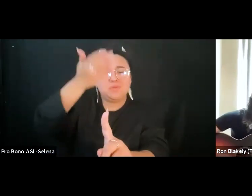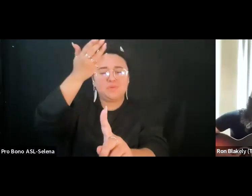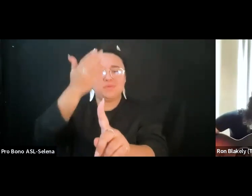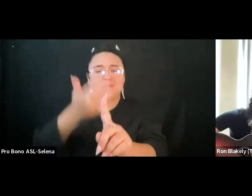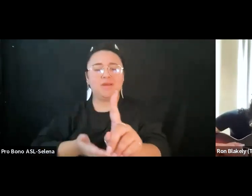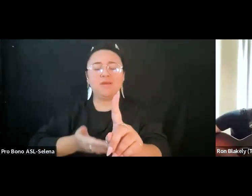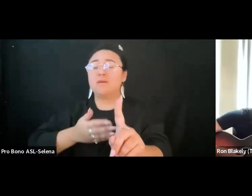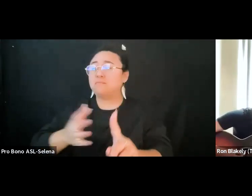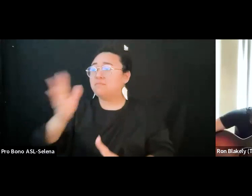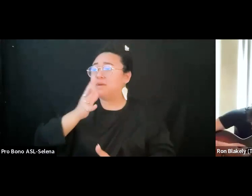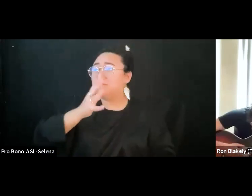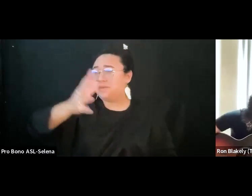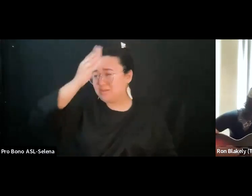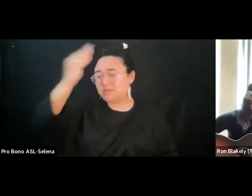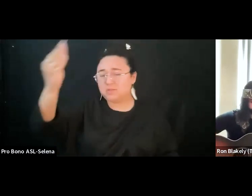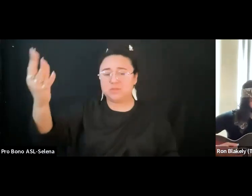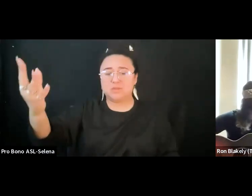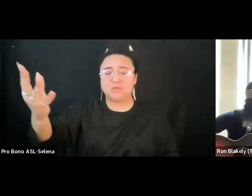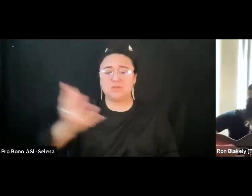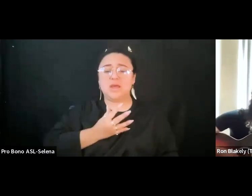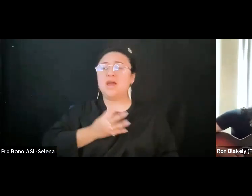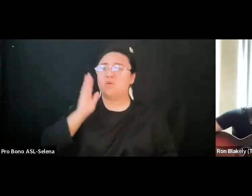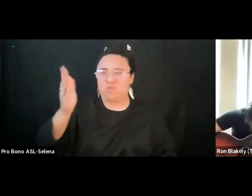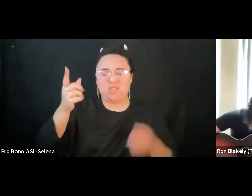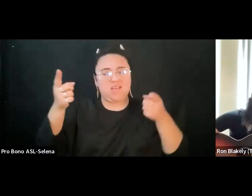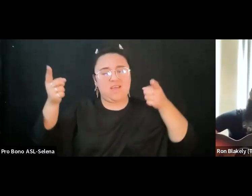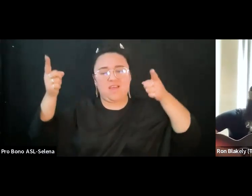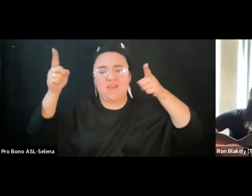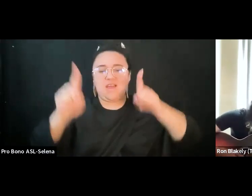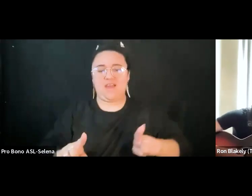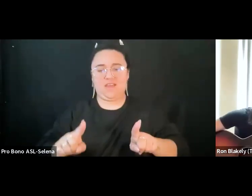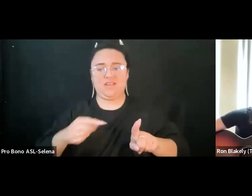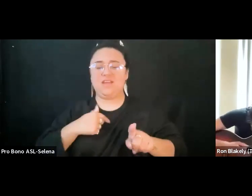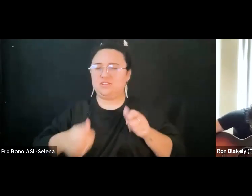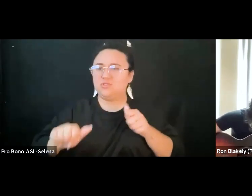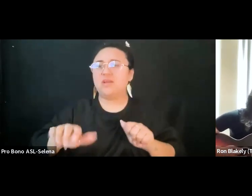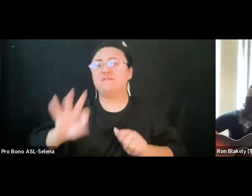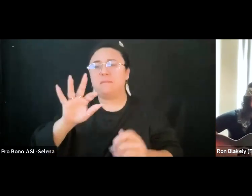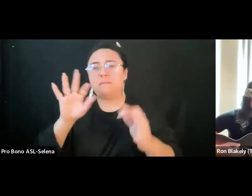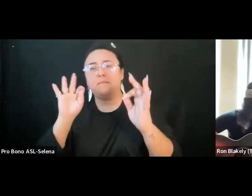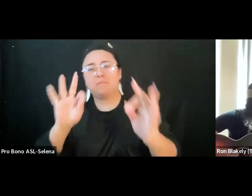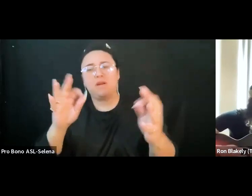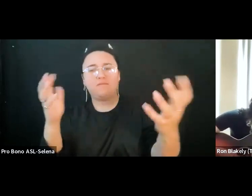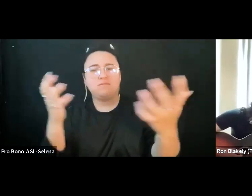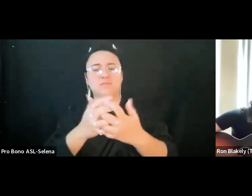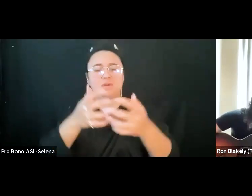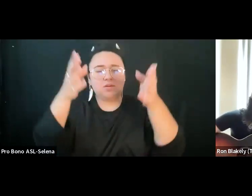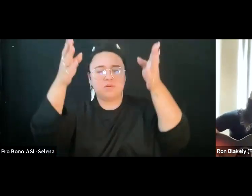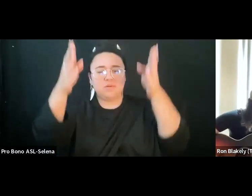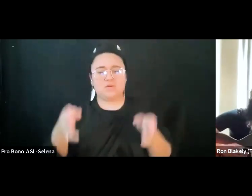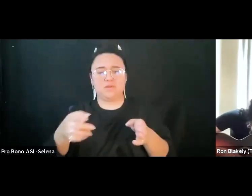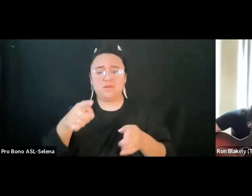my mama says there will be a time when I'll try to find my muse. And now